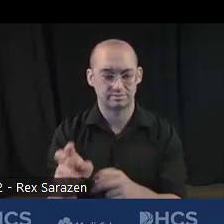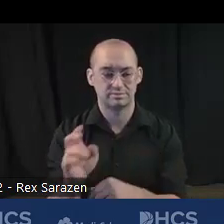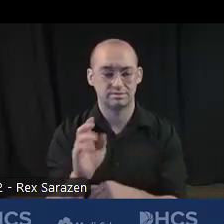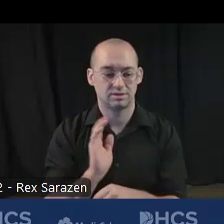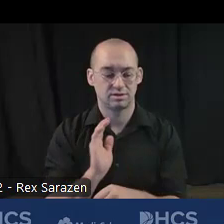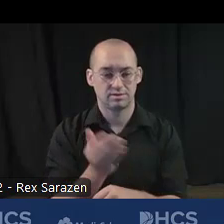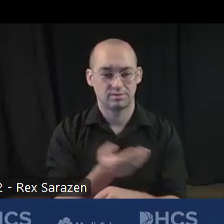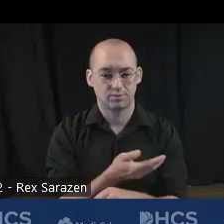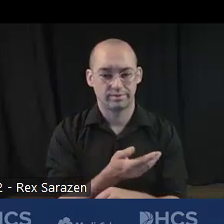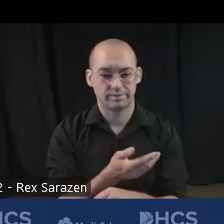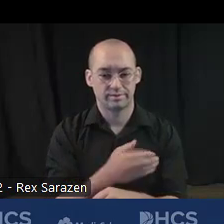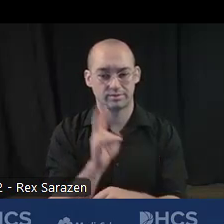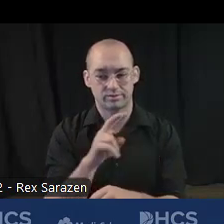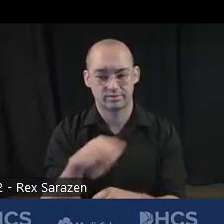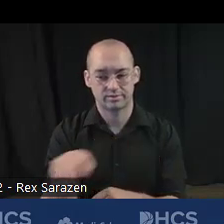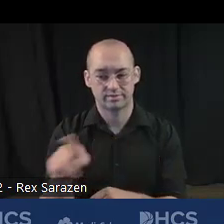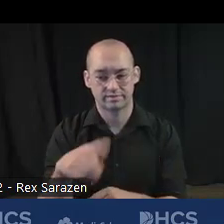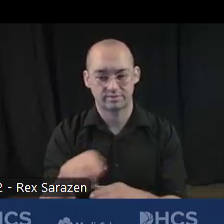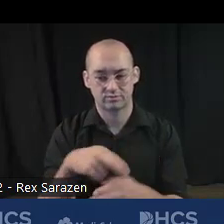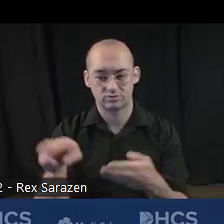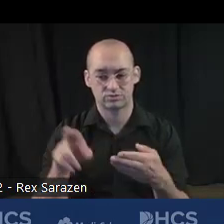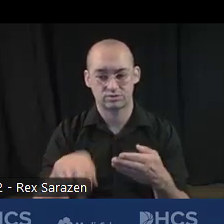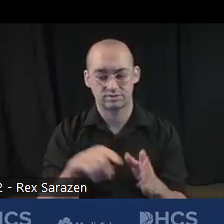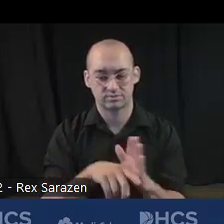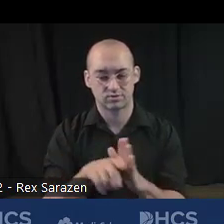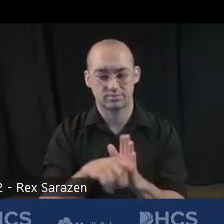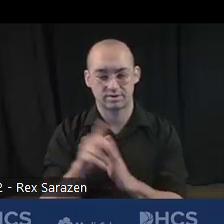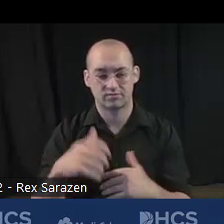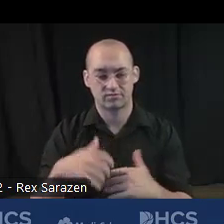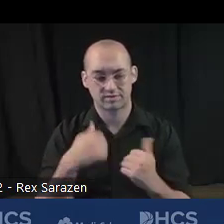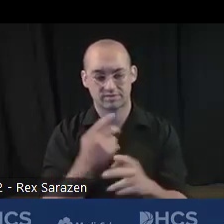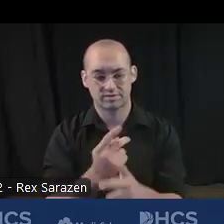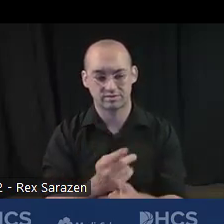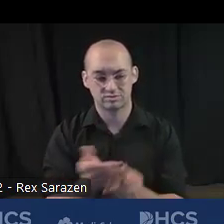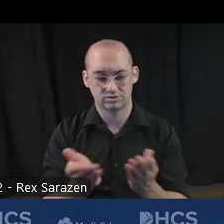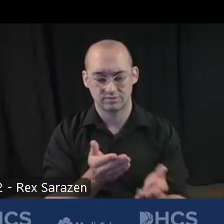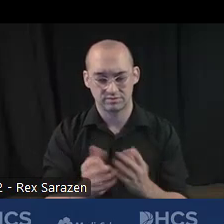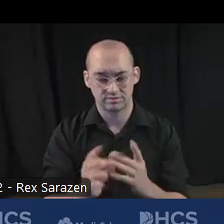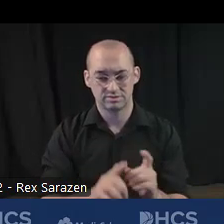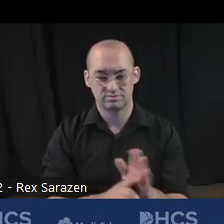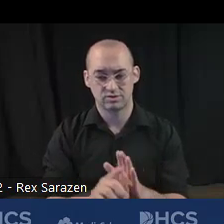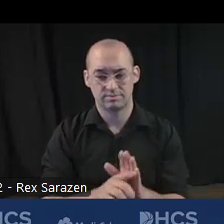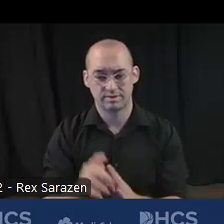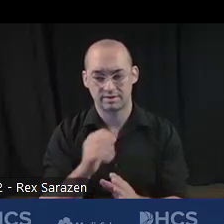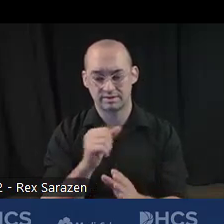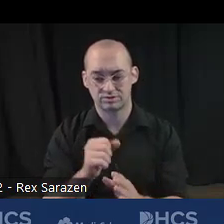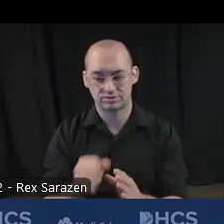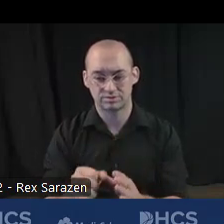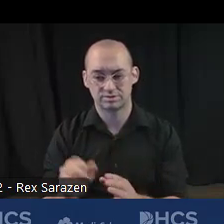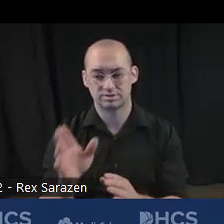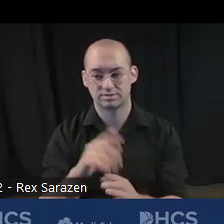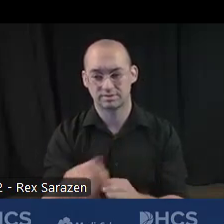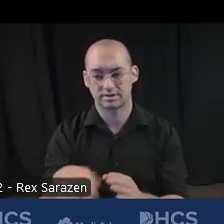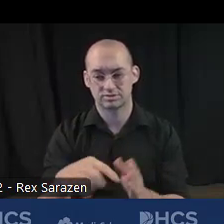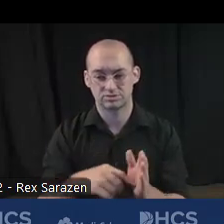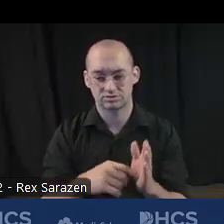We, in looking at those results, the Department of Healthcare Services, Department of Aging, and Department of Public Health initiated